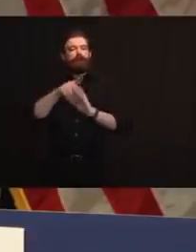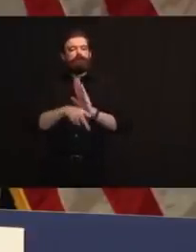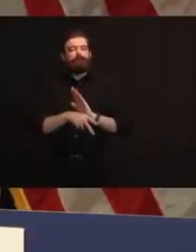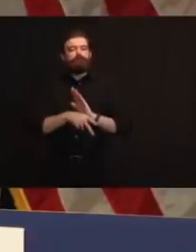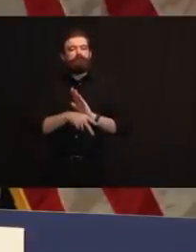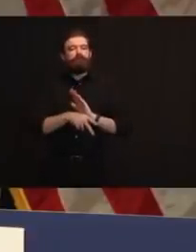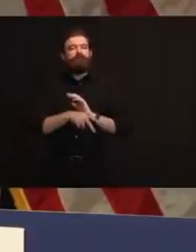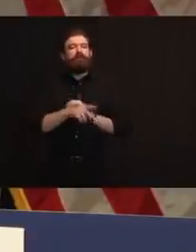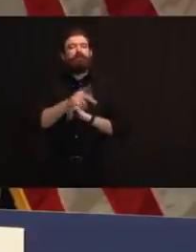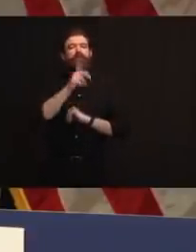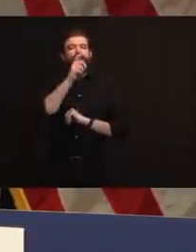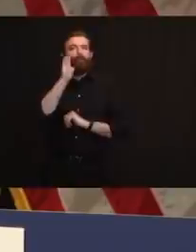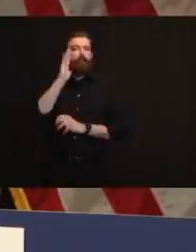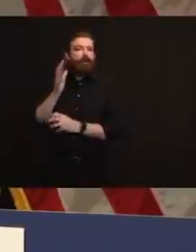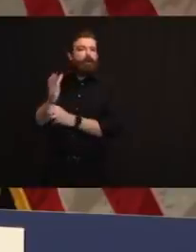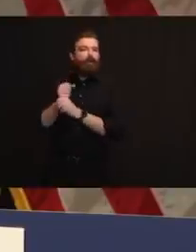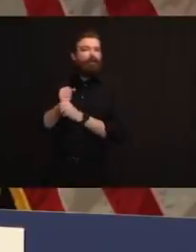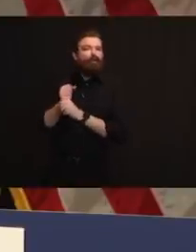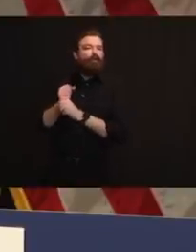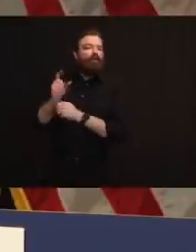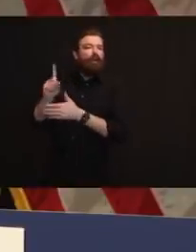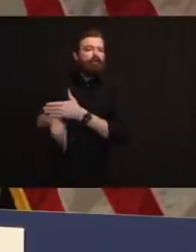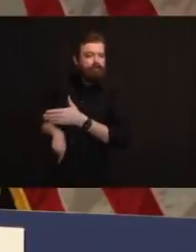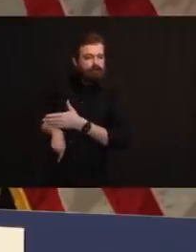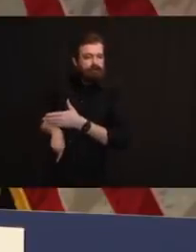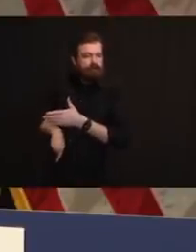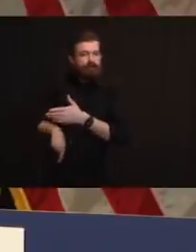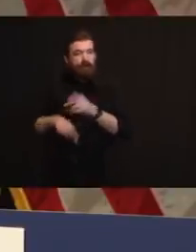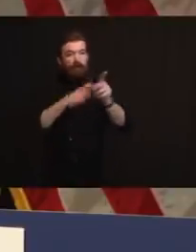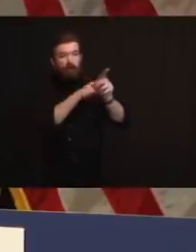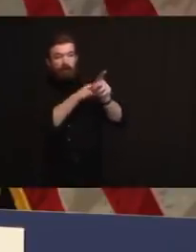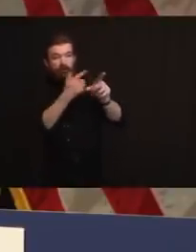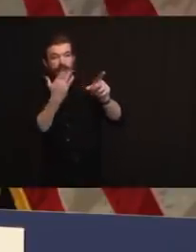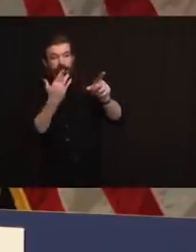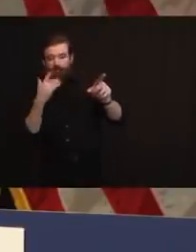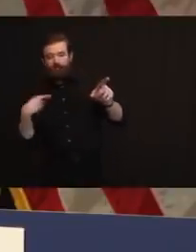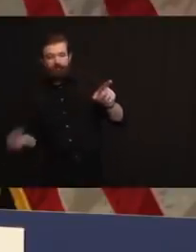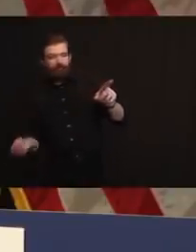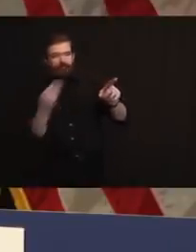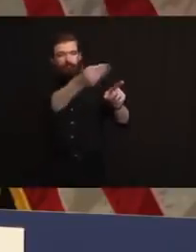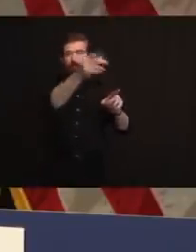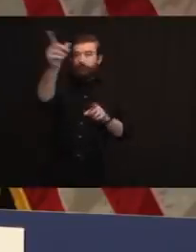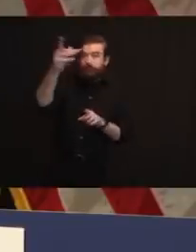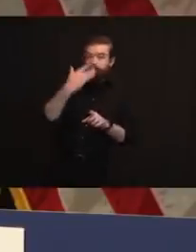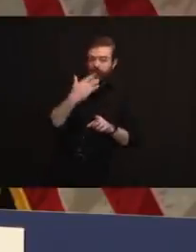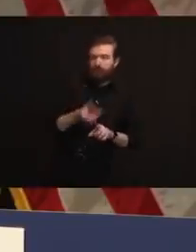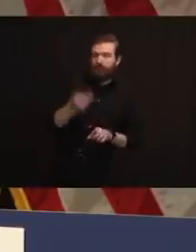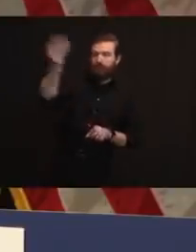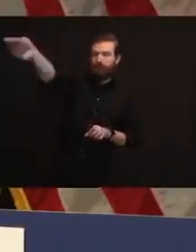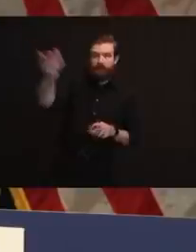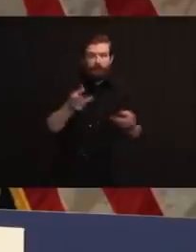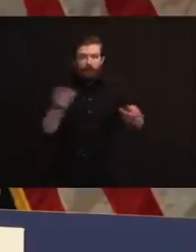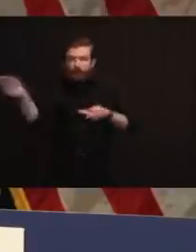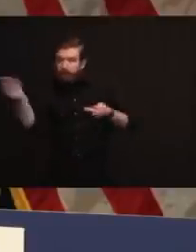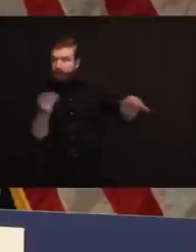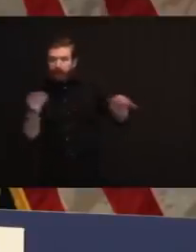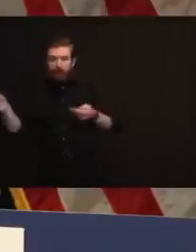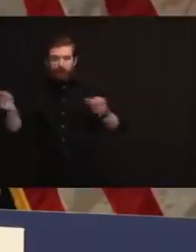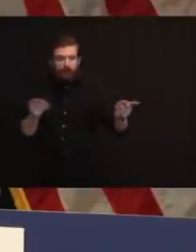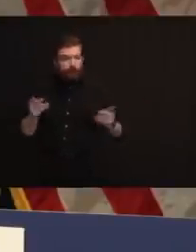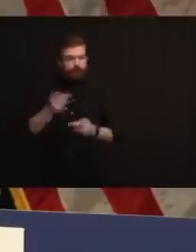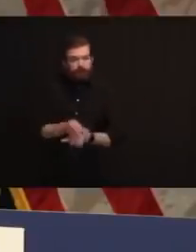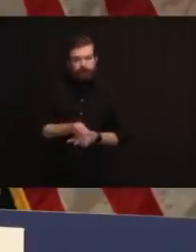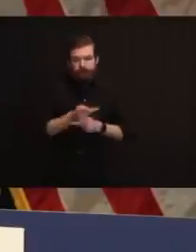accounted for potential shortages, and that the good news is that during that process, the state got a lot more ventilators,